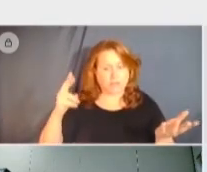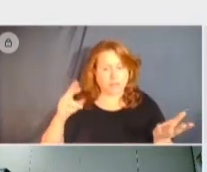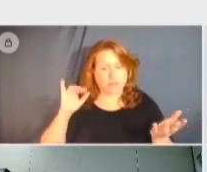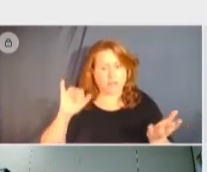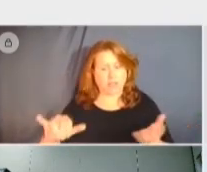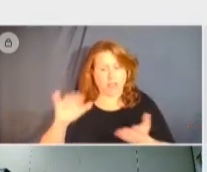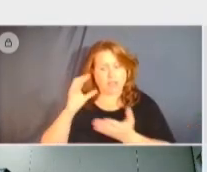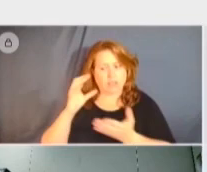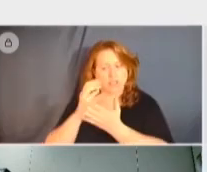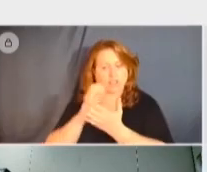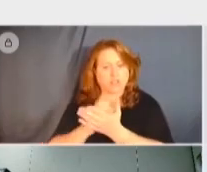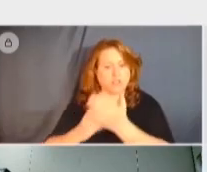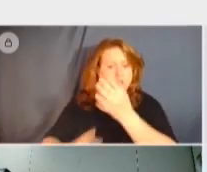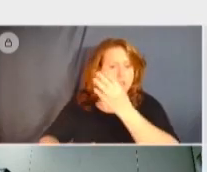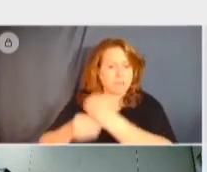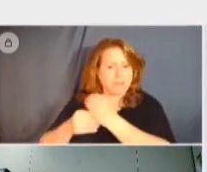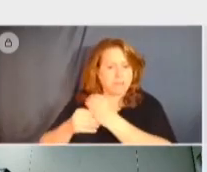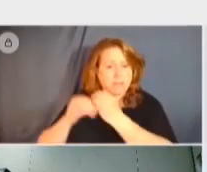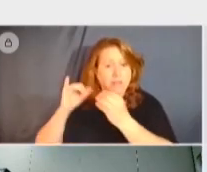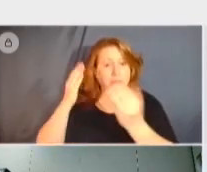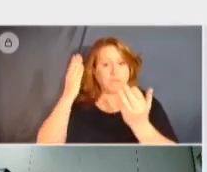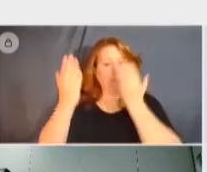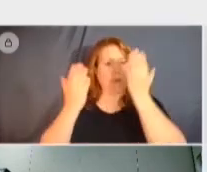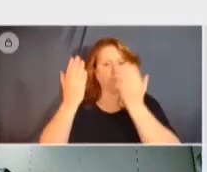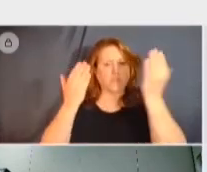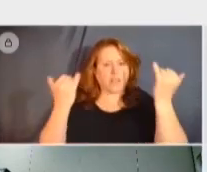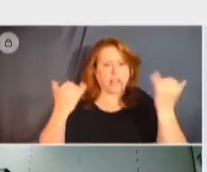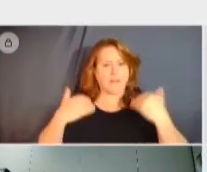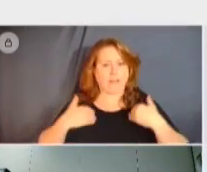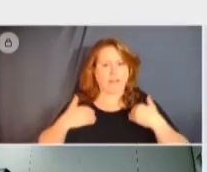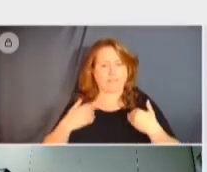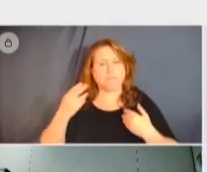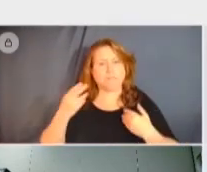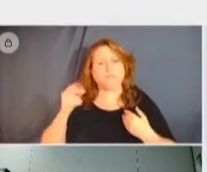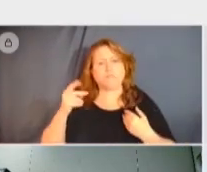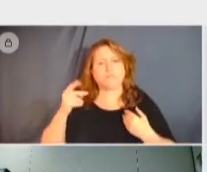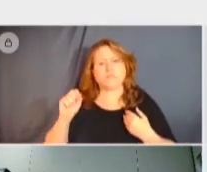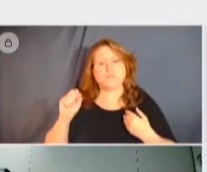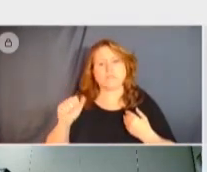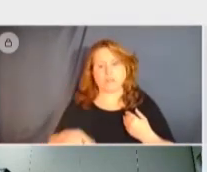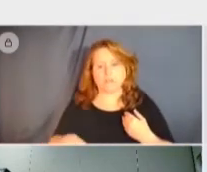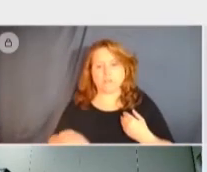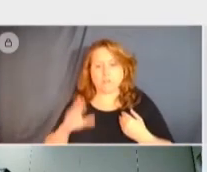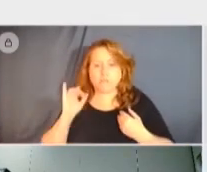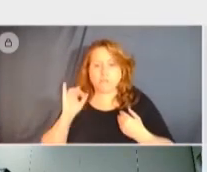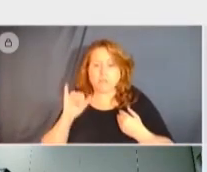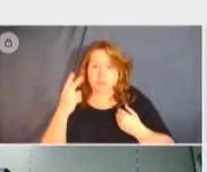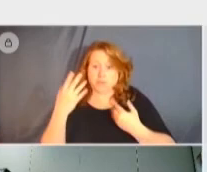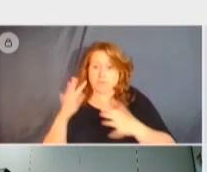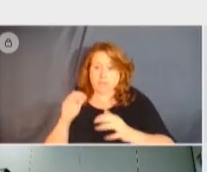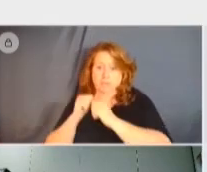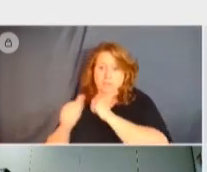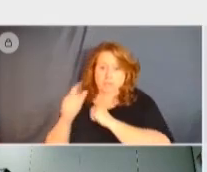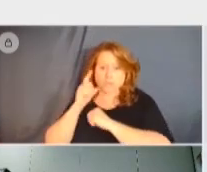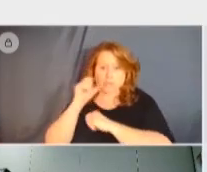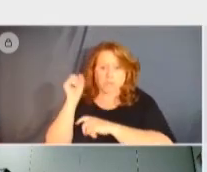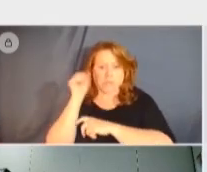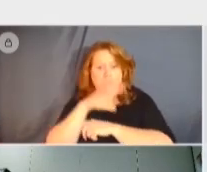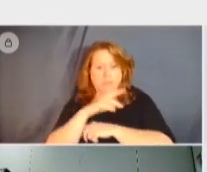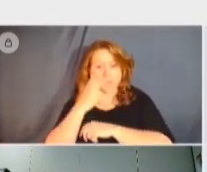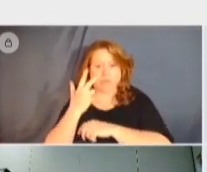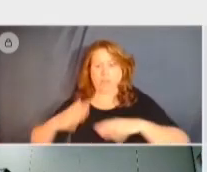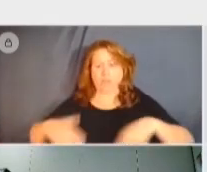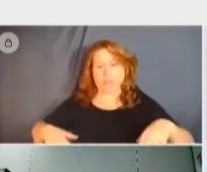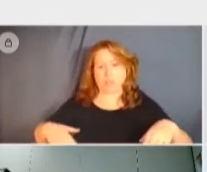right now. There are two that are passed and pending. There are three that are in